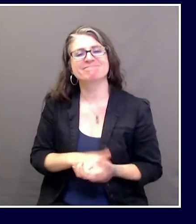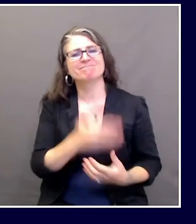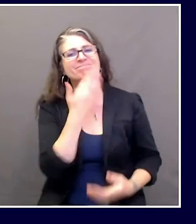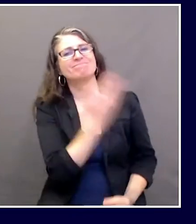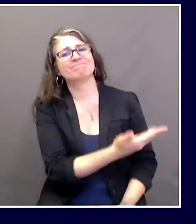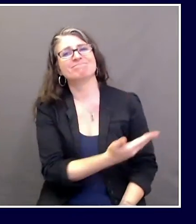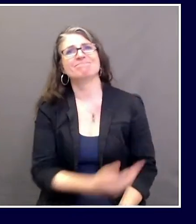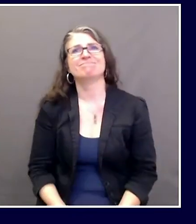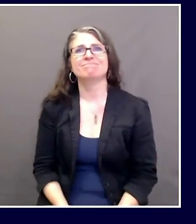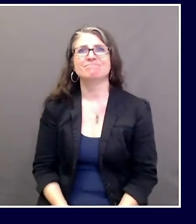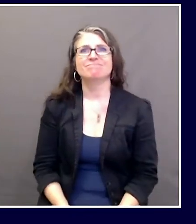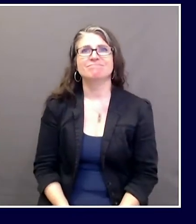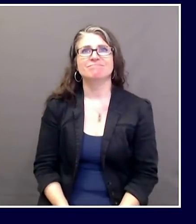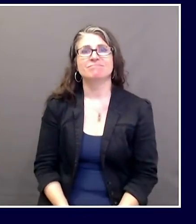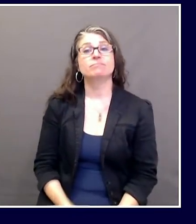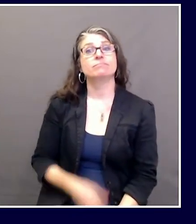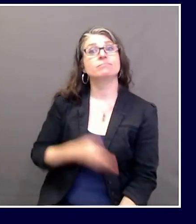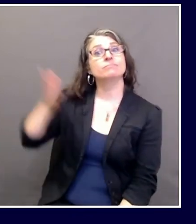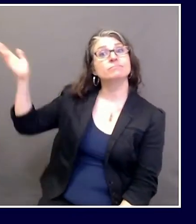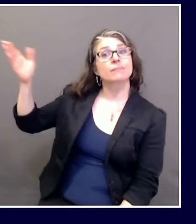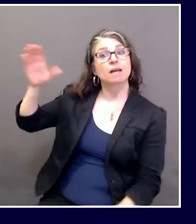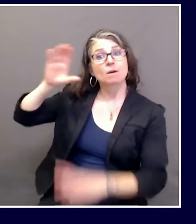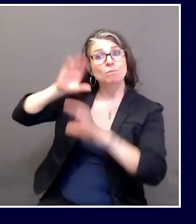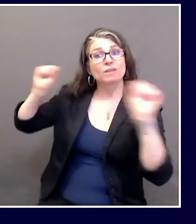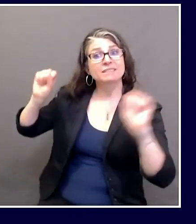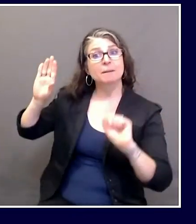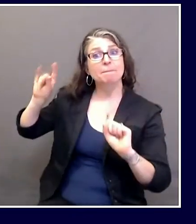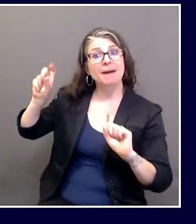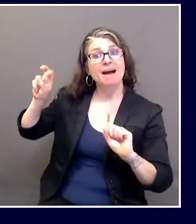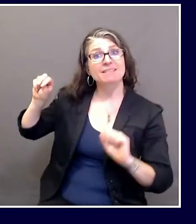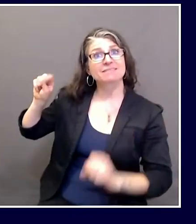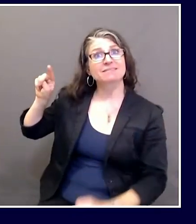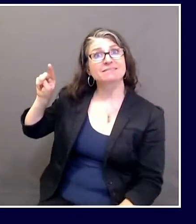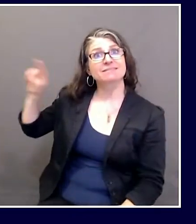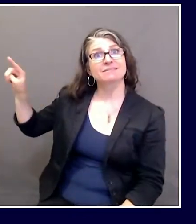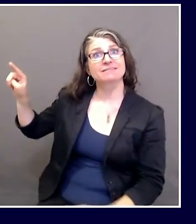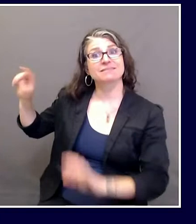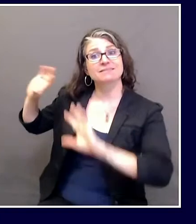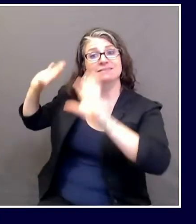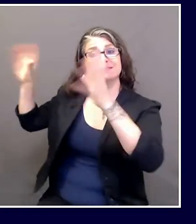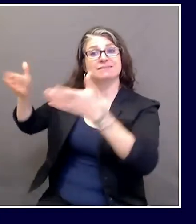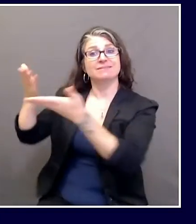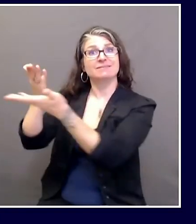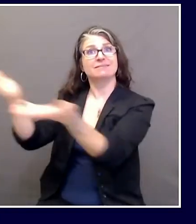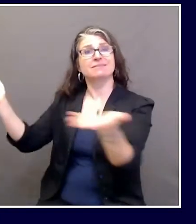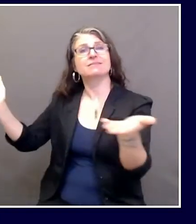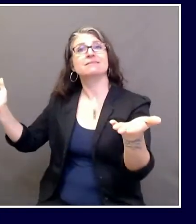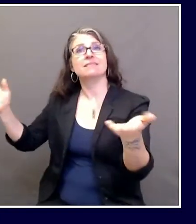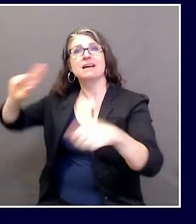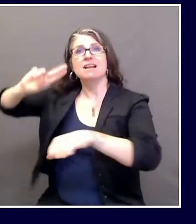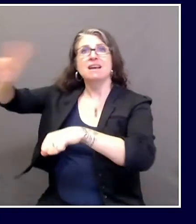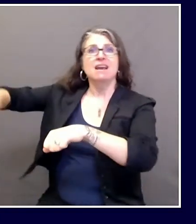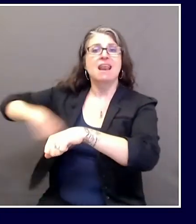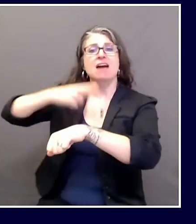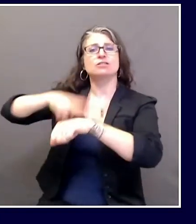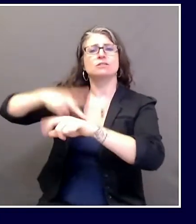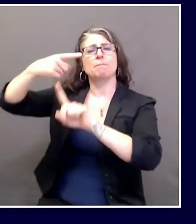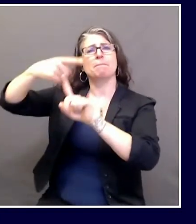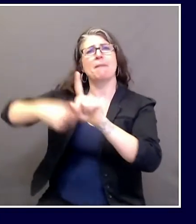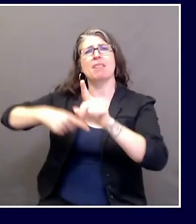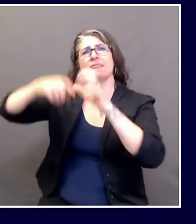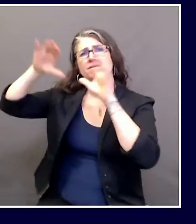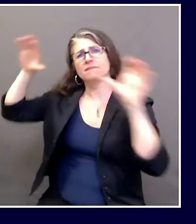Biden announcing a national month of action to get more people vaccinated by the 4th of July, are there any new initiatives that you think show